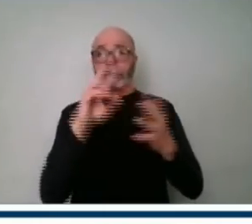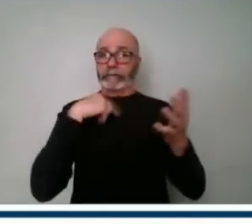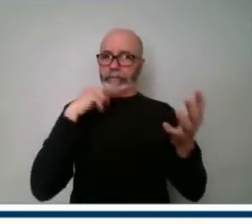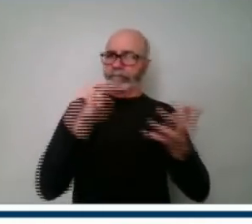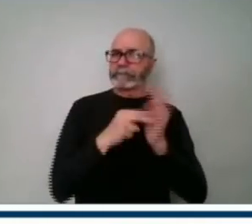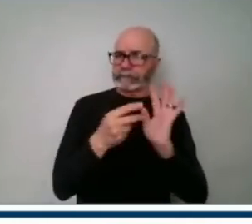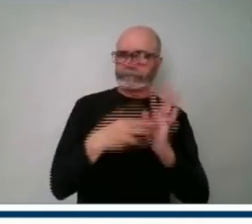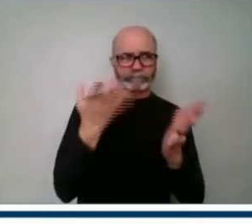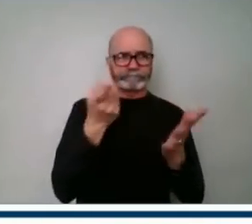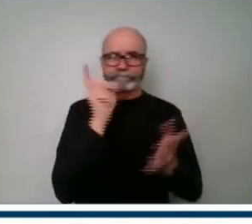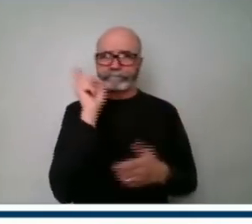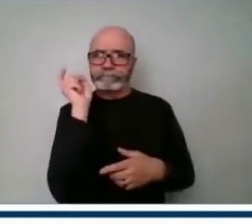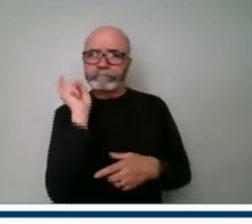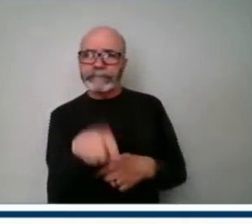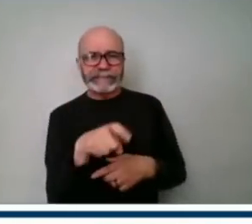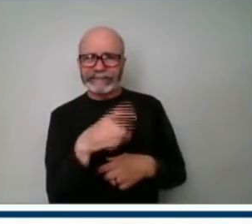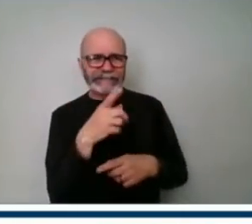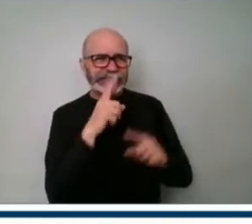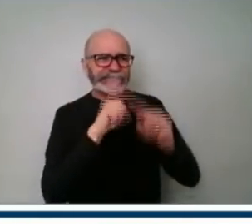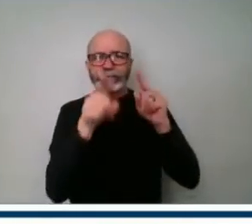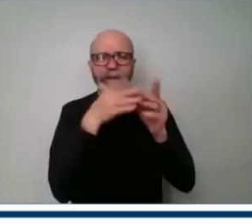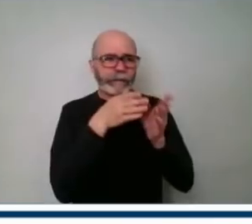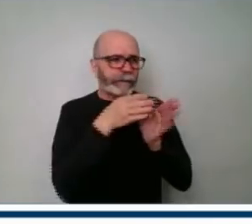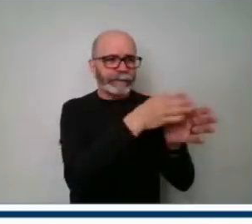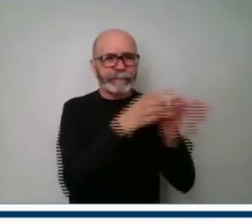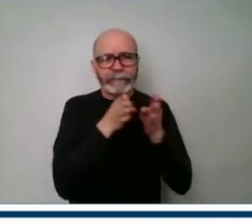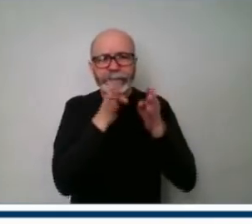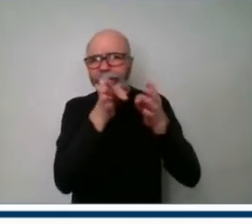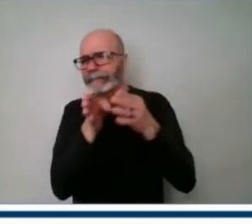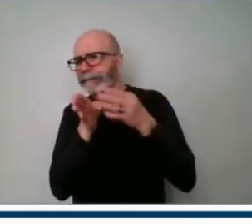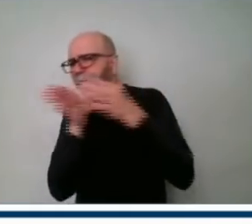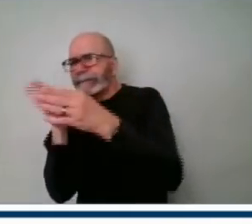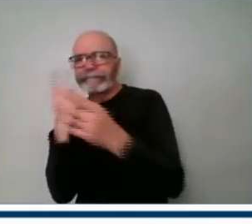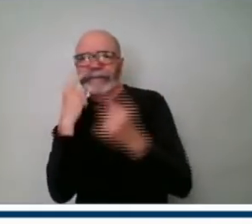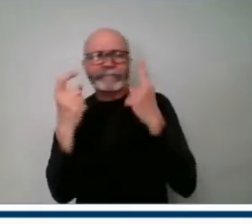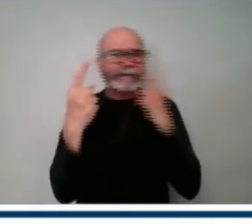vaccine program. Setting all those up and running them actually